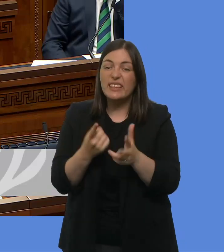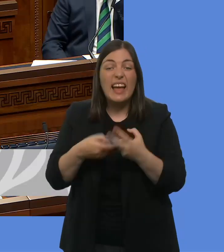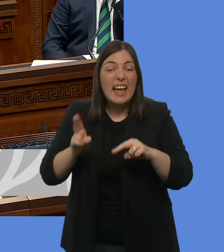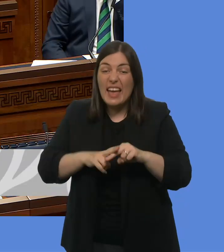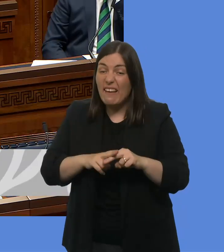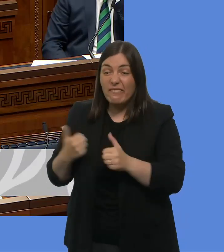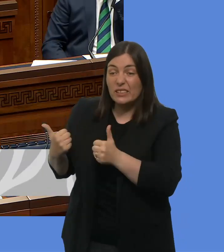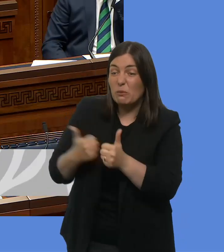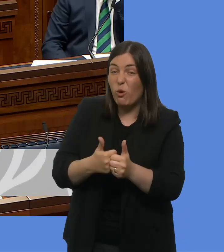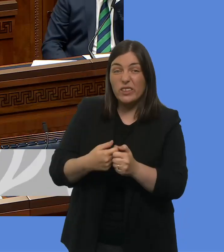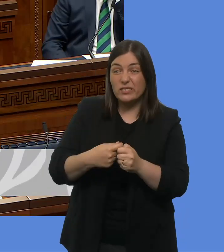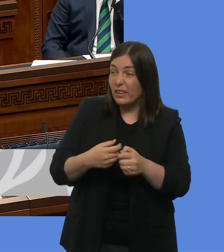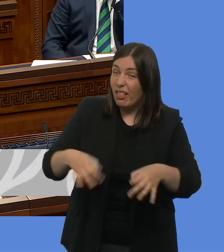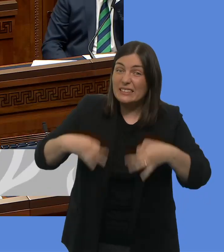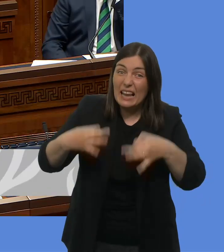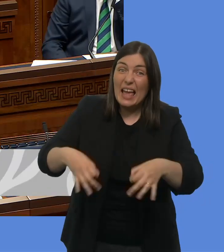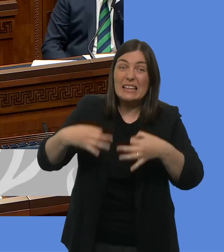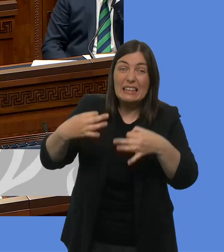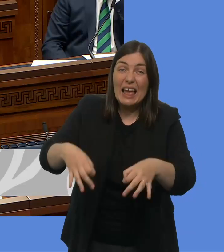hearing loss can result in significant